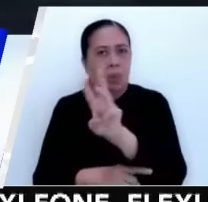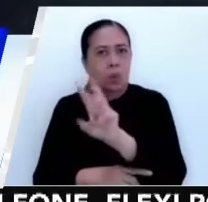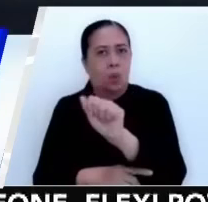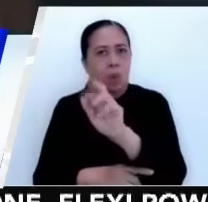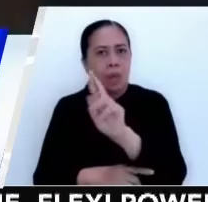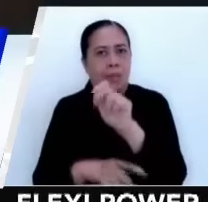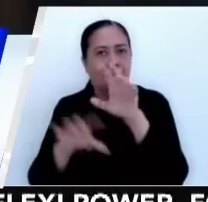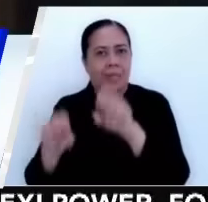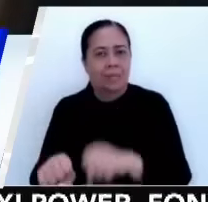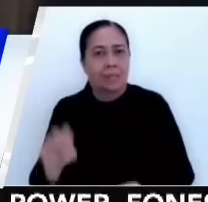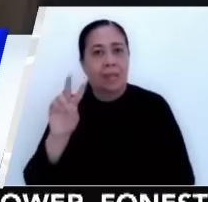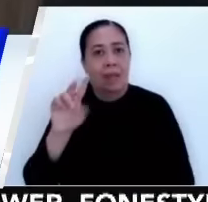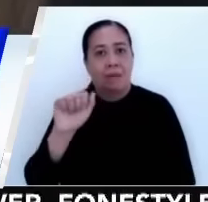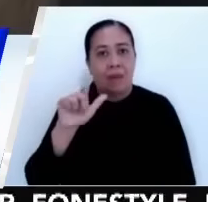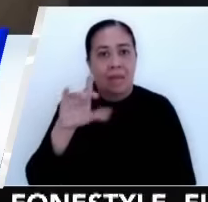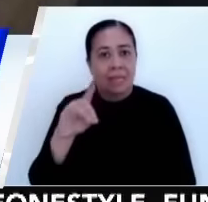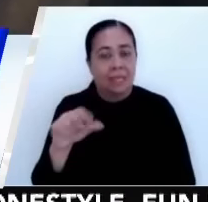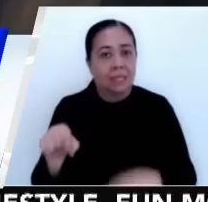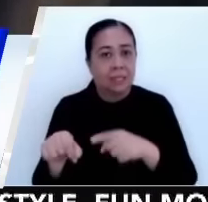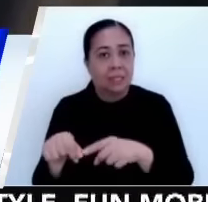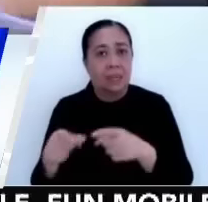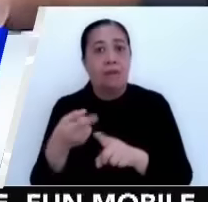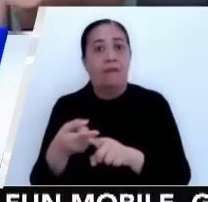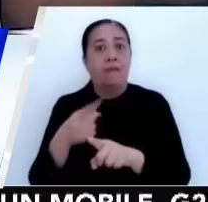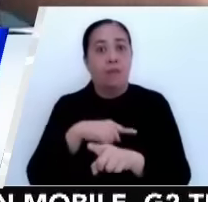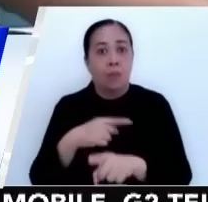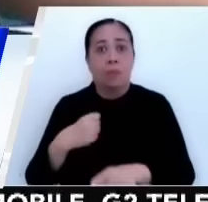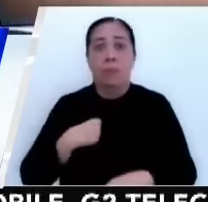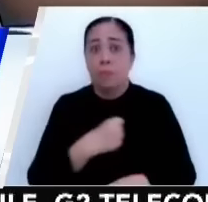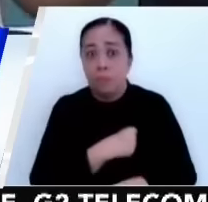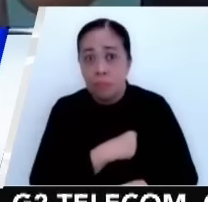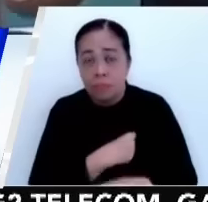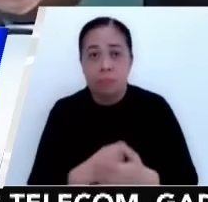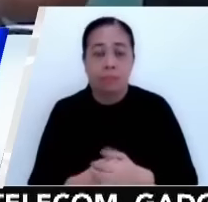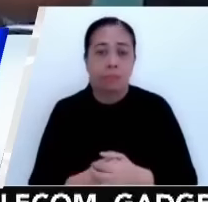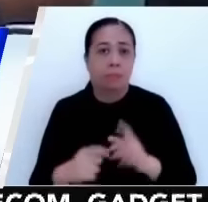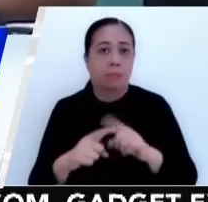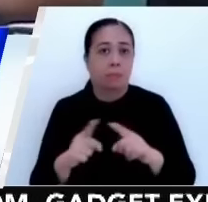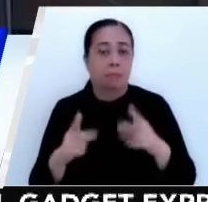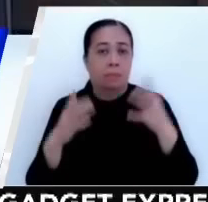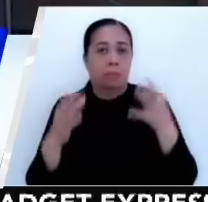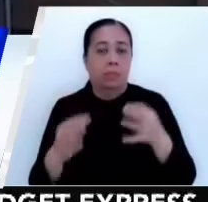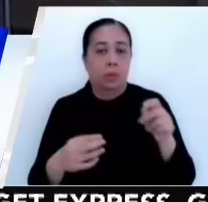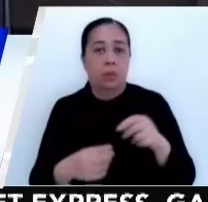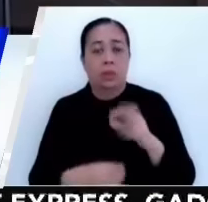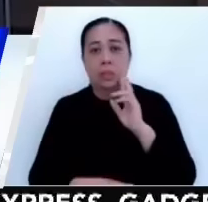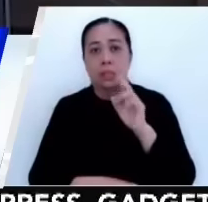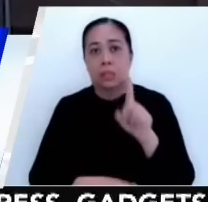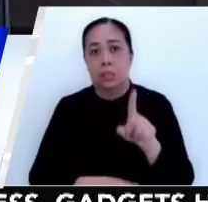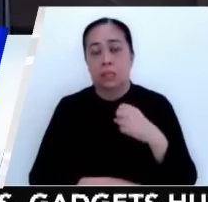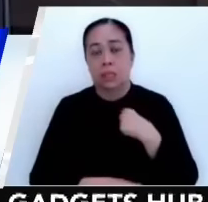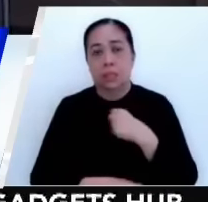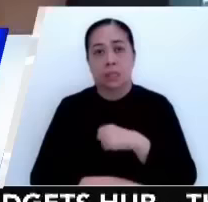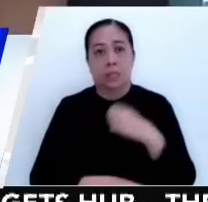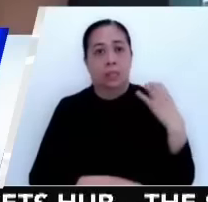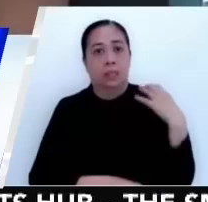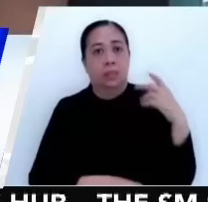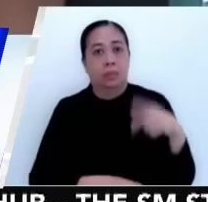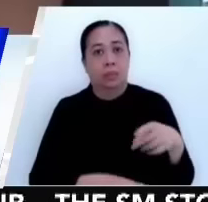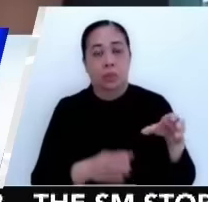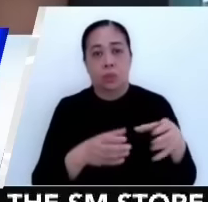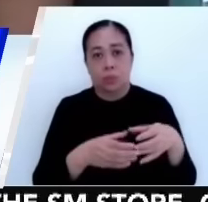valid. The warrant of arrest coming from the Senate. Pero ang ruling ni Senator Risa Ontiveros bilang chairman ng komite,